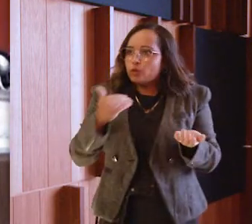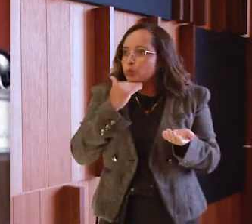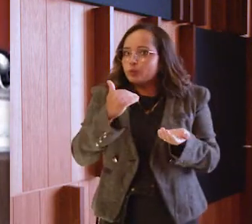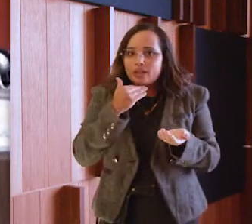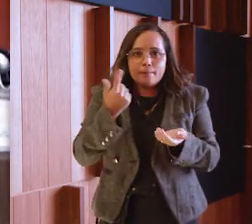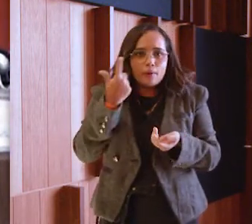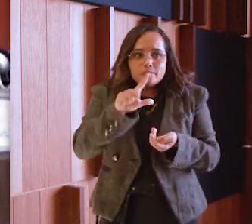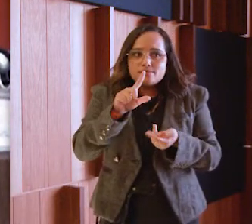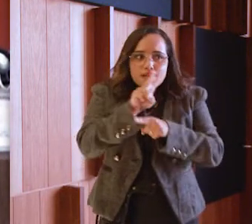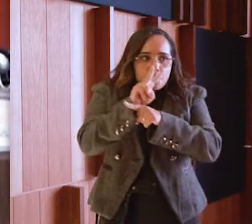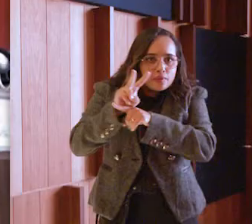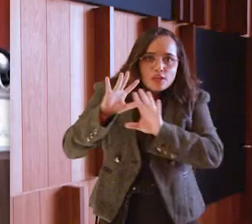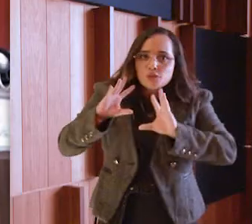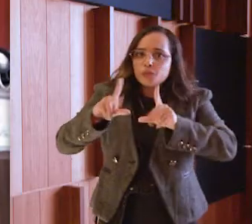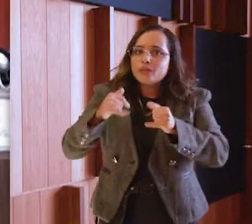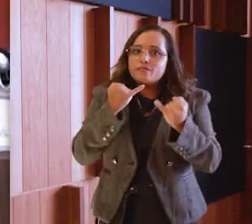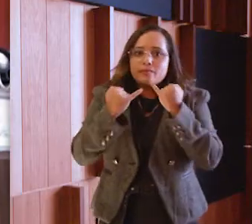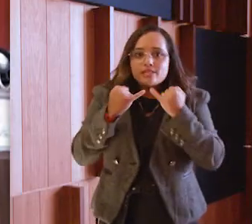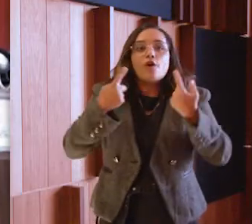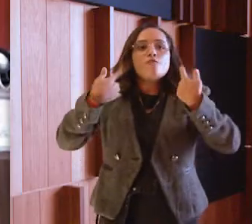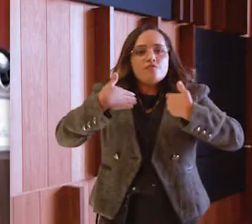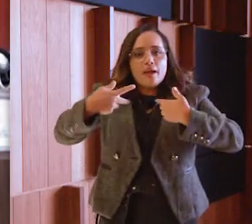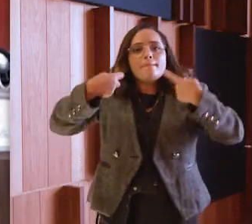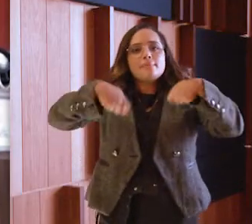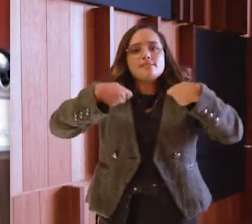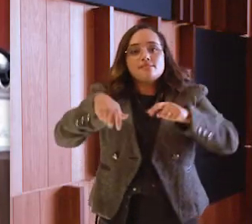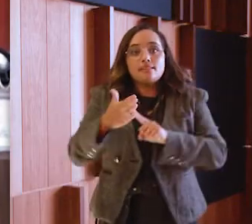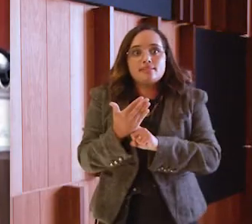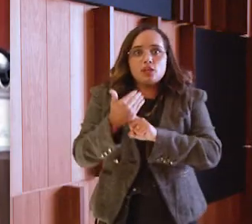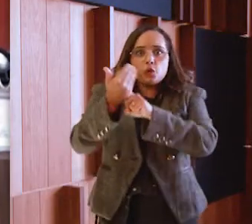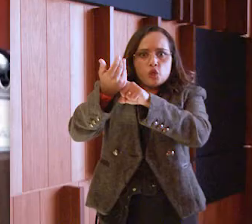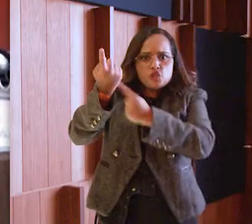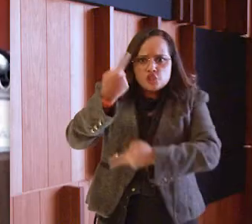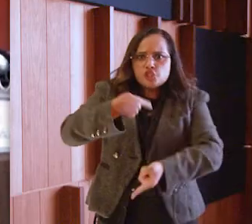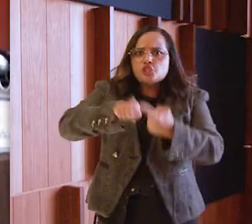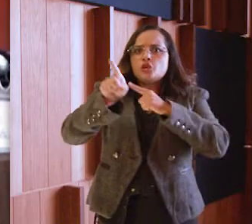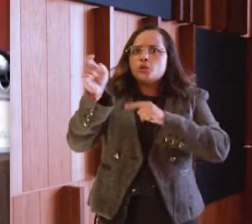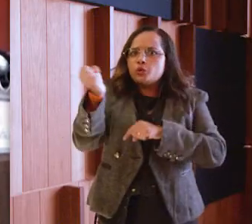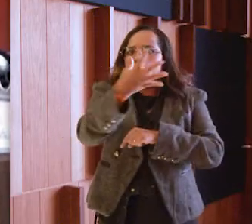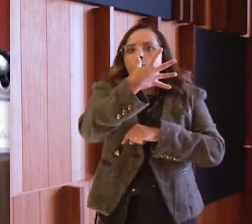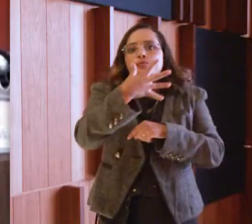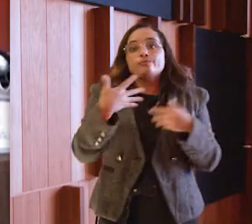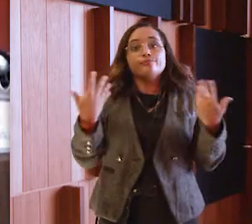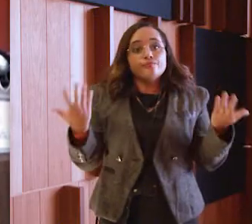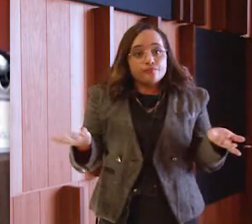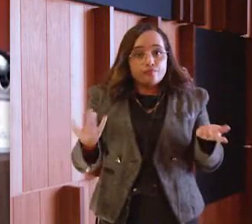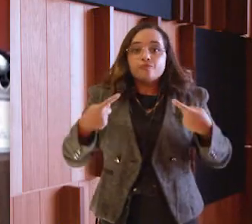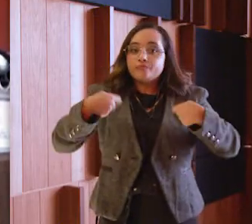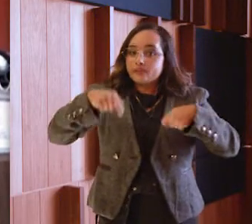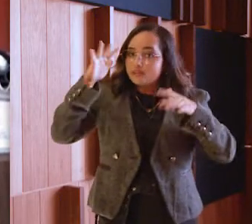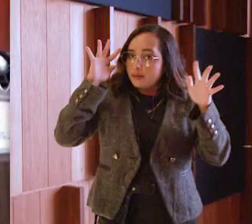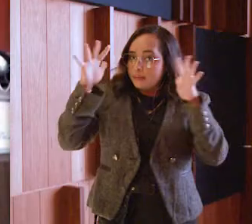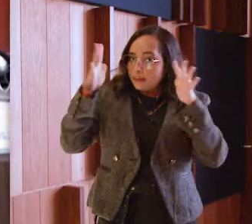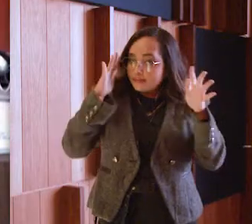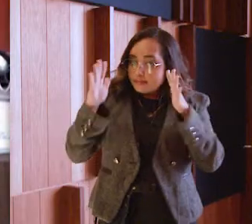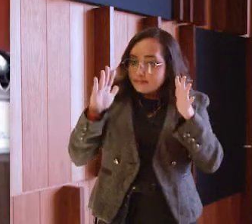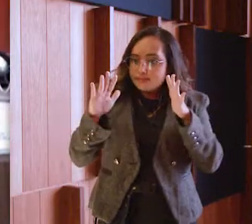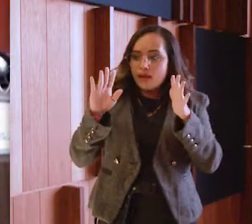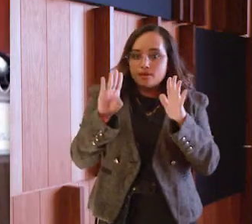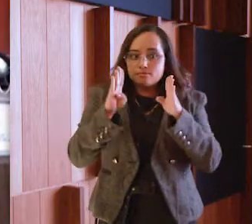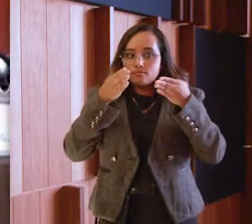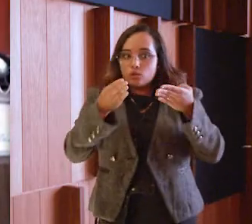revolutionary technology to deal with these challenges, and then we have to take into account sustainability. It starts with understanding the transfer